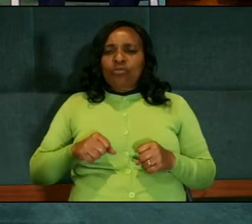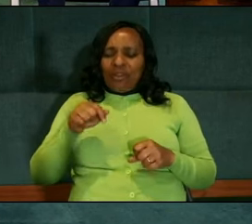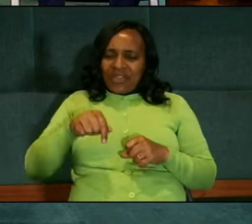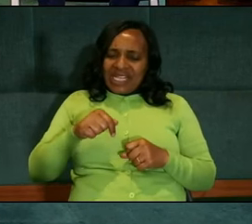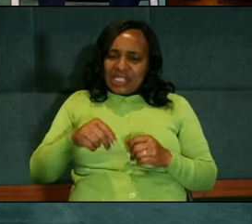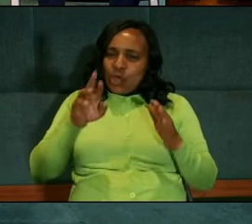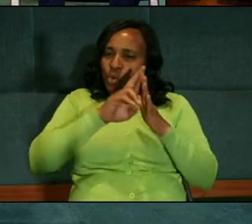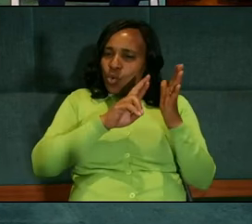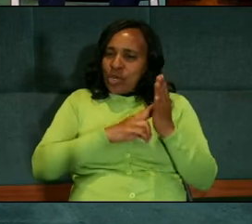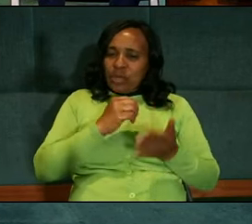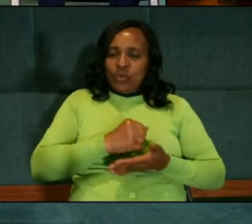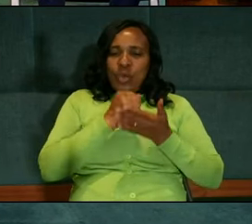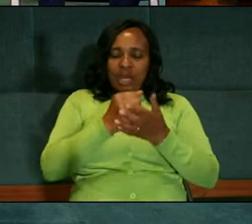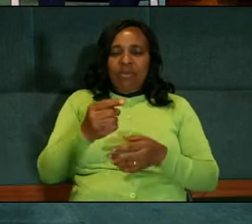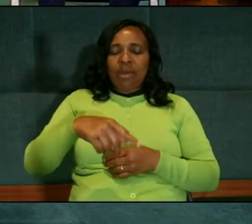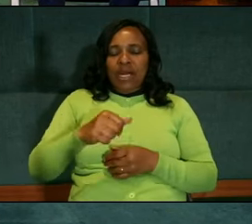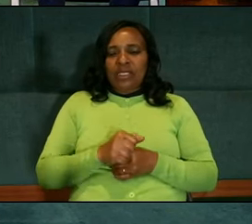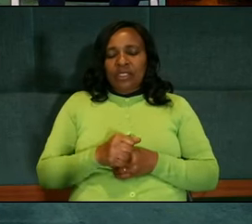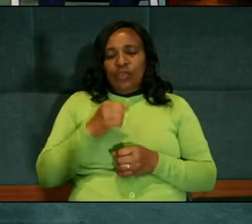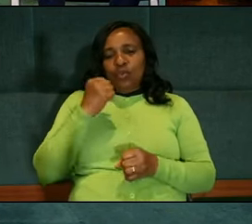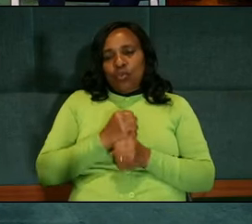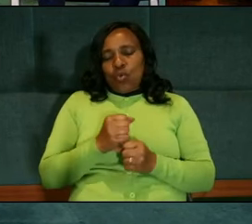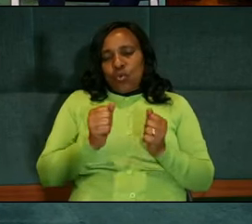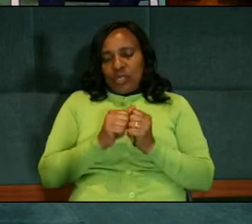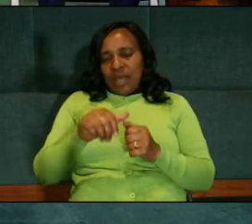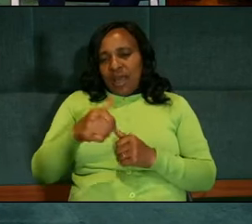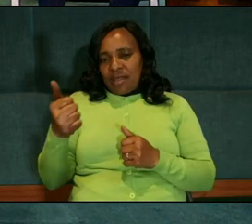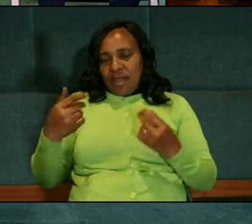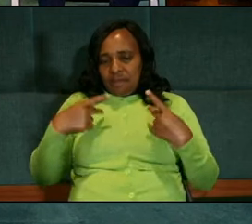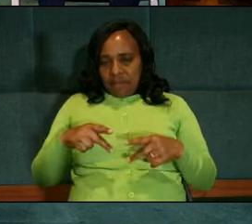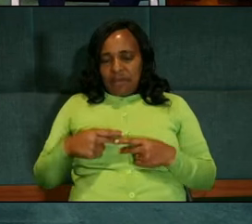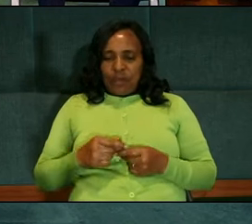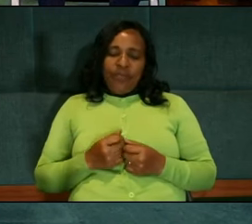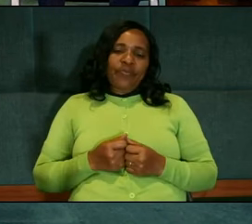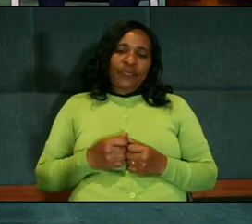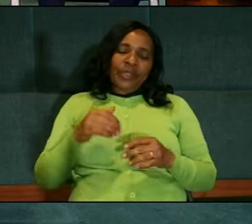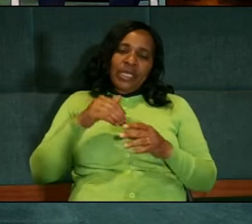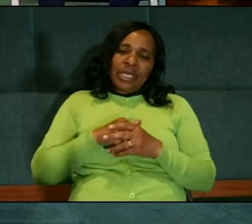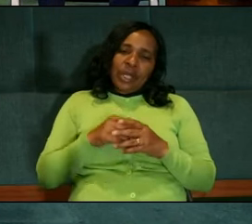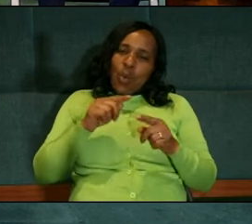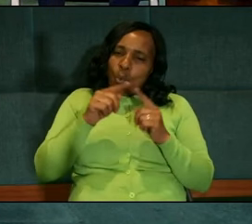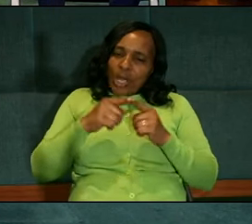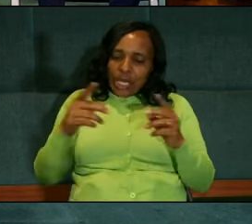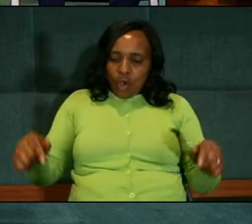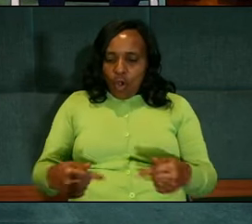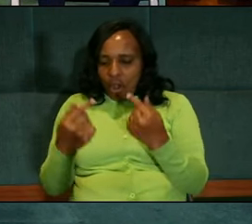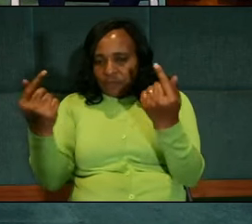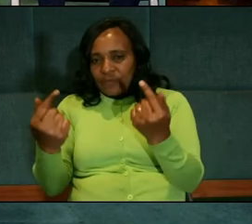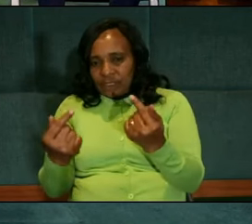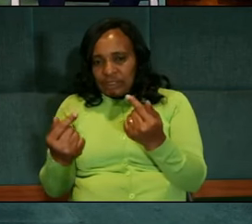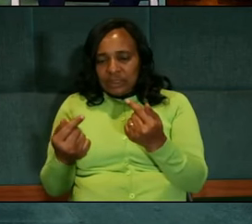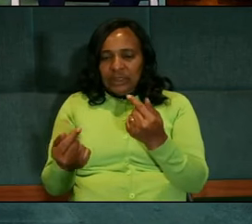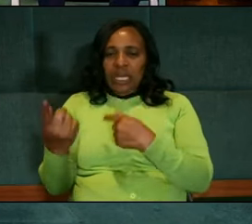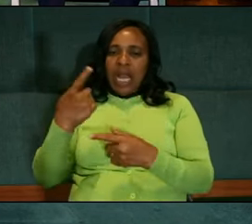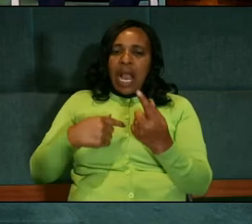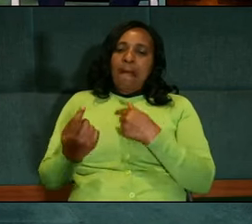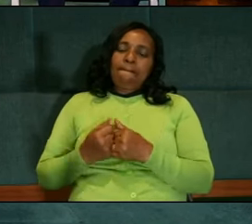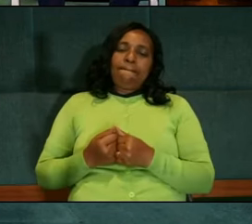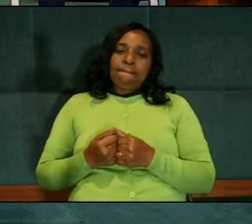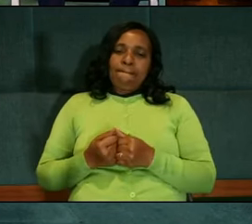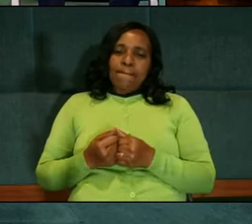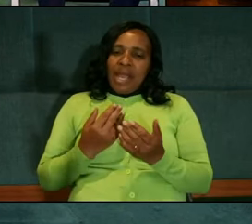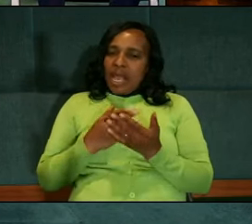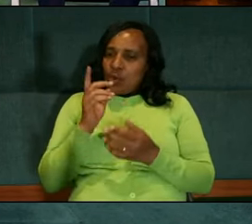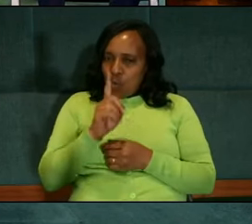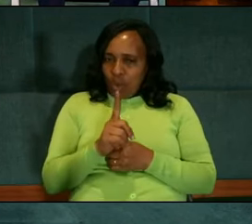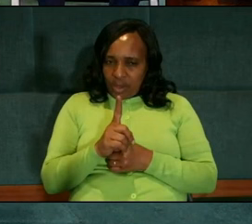principle help us to deal with other people when conflict arises? That's an open question.